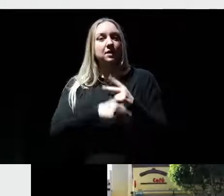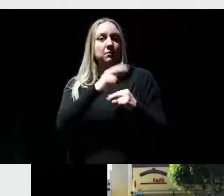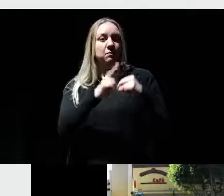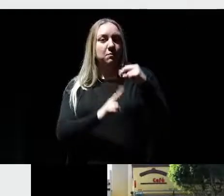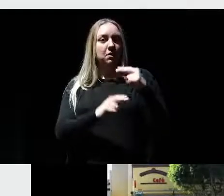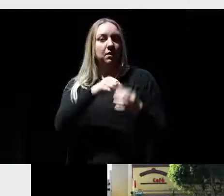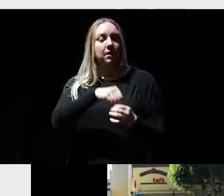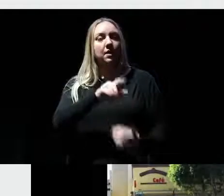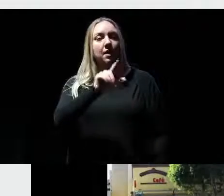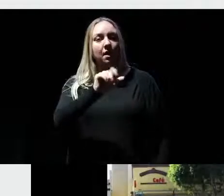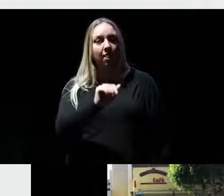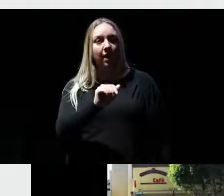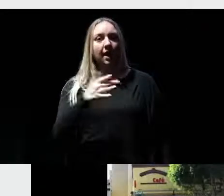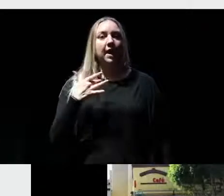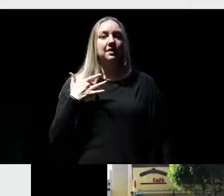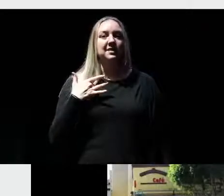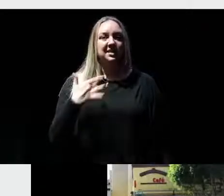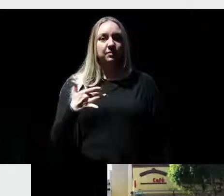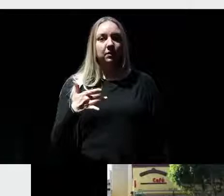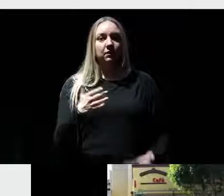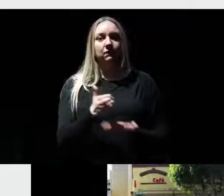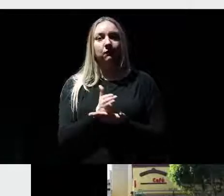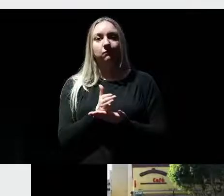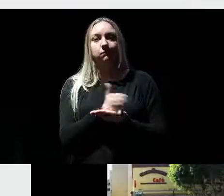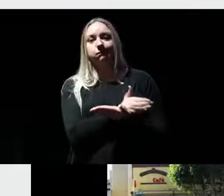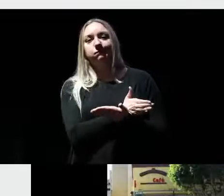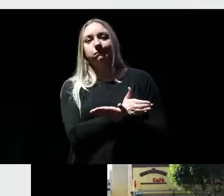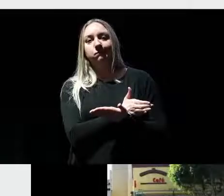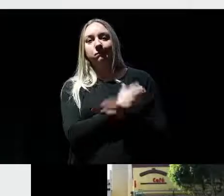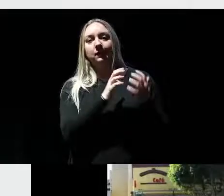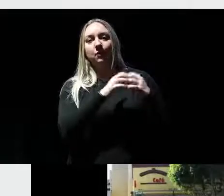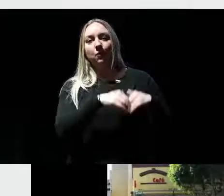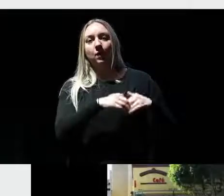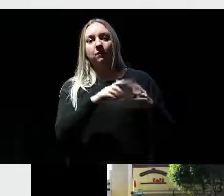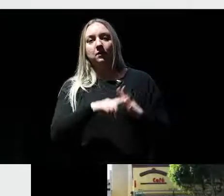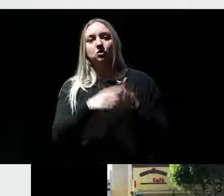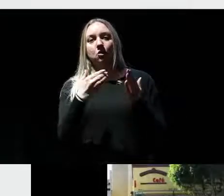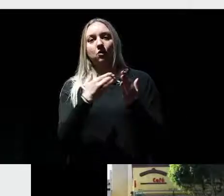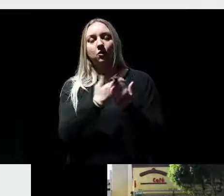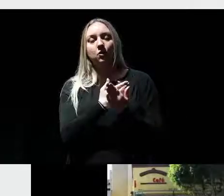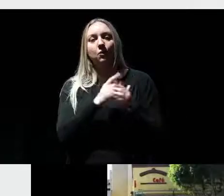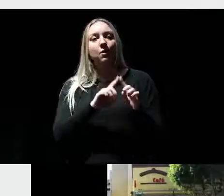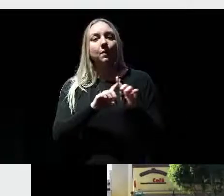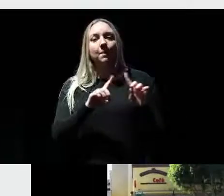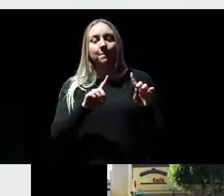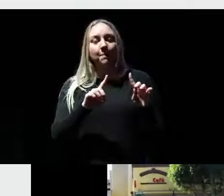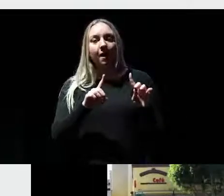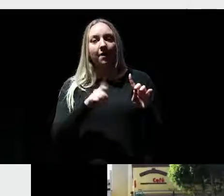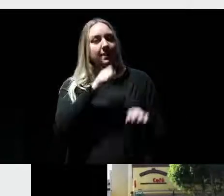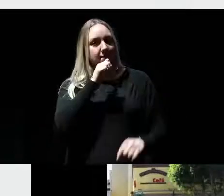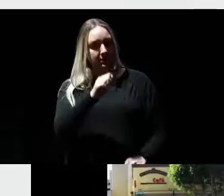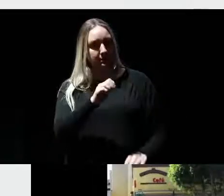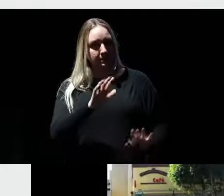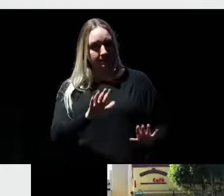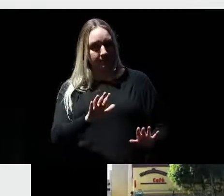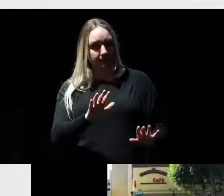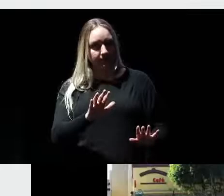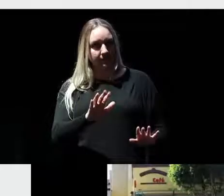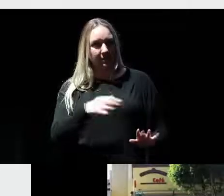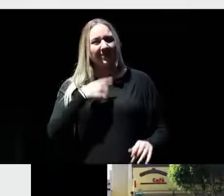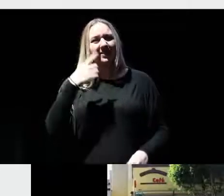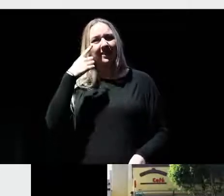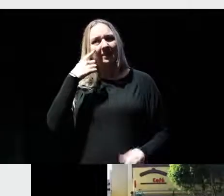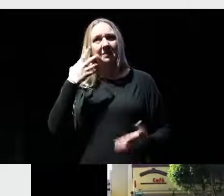normally scraped off the site and started completely anew. But that's a problematic and I think